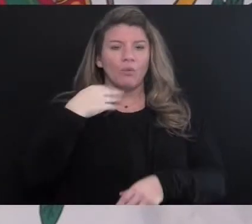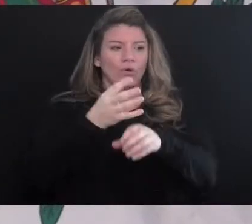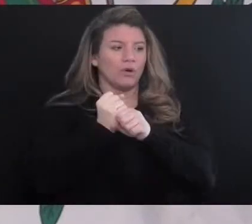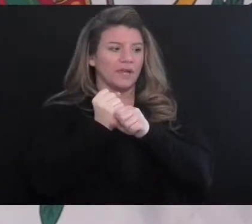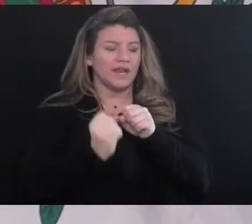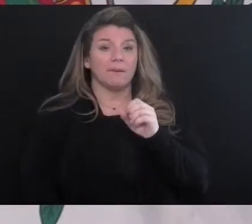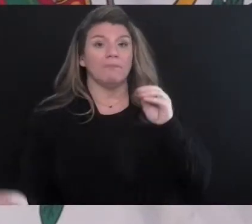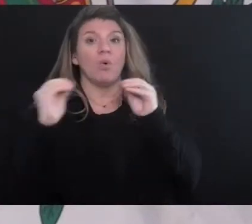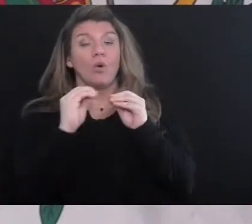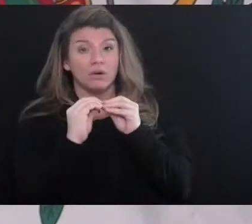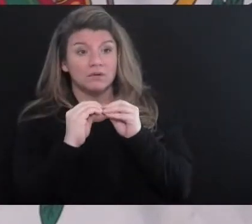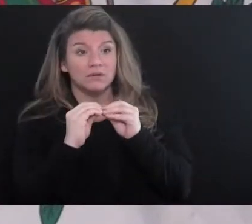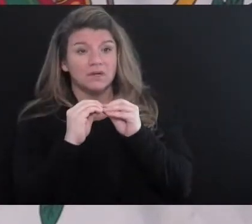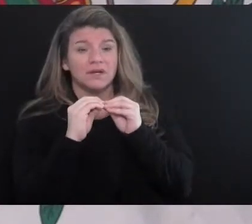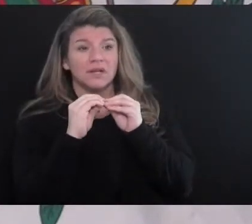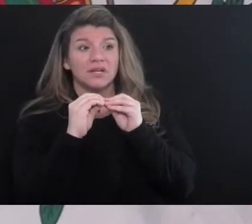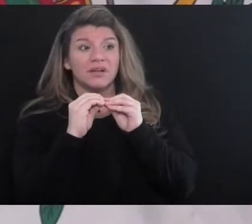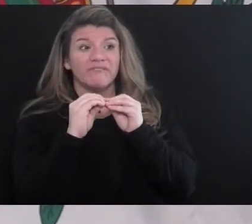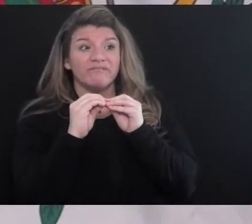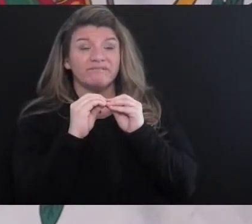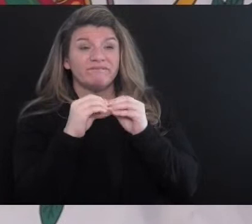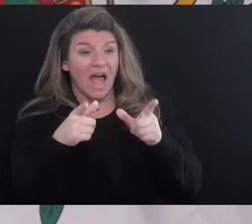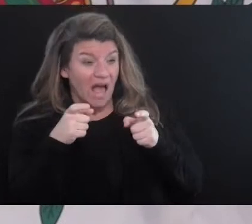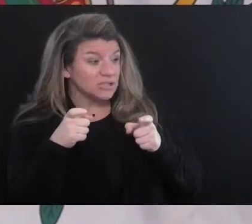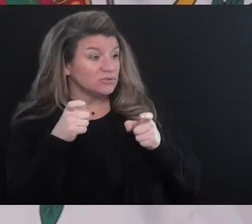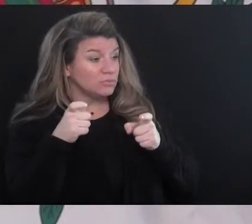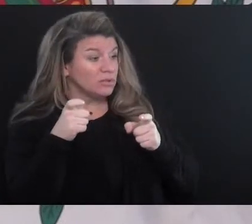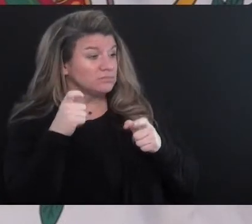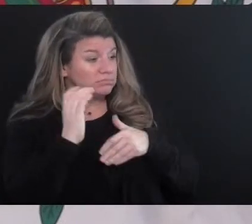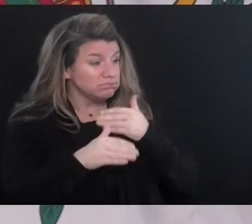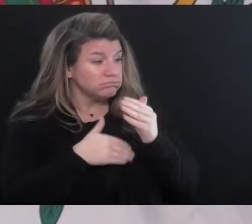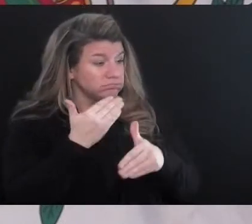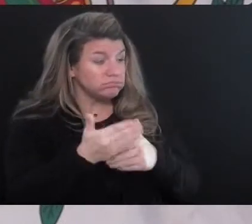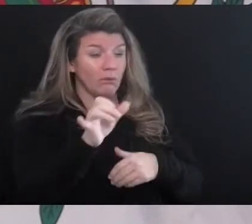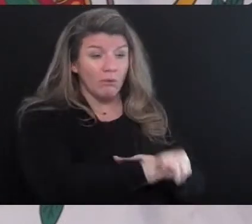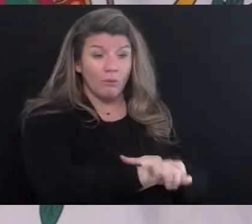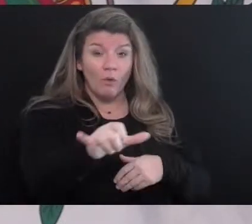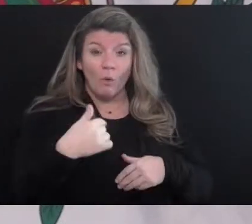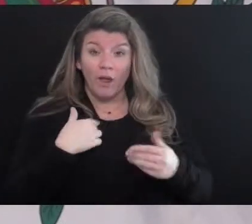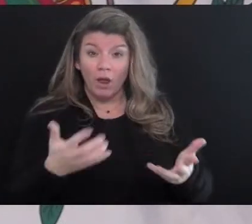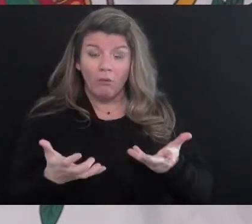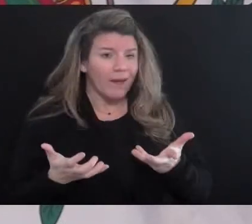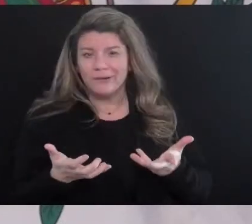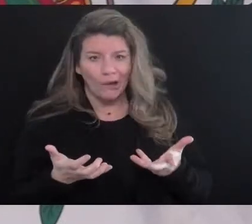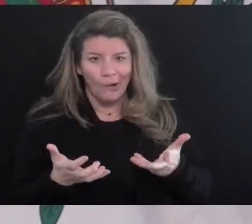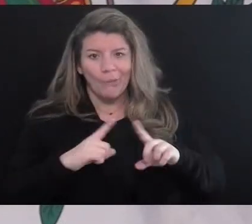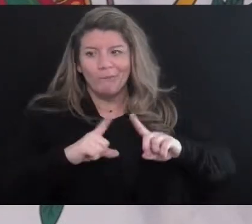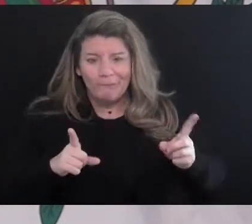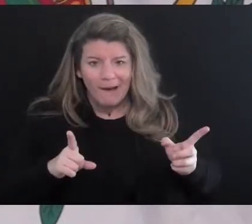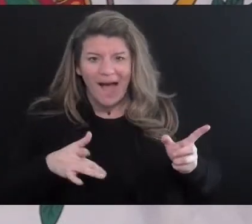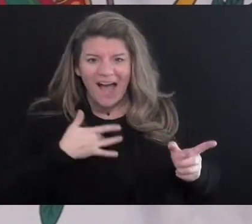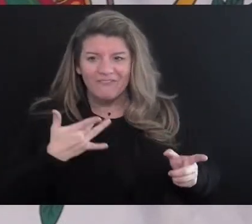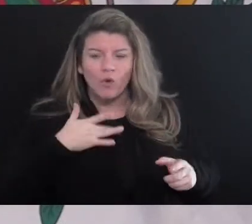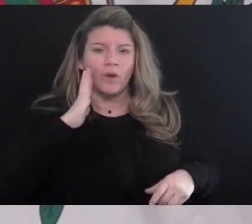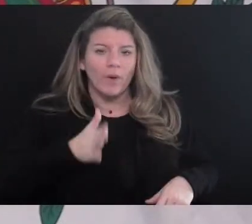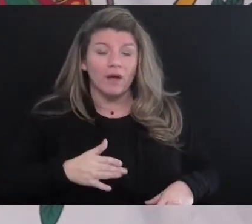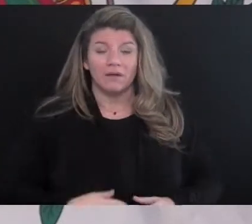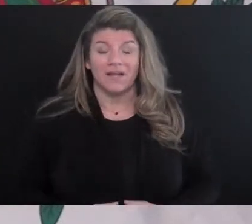getting a lot of them, you know, relatively fast. Nowhere close to as fast as we want. But I do not